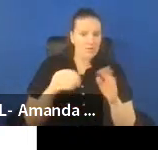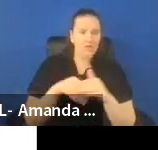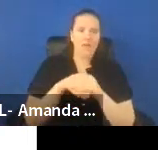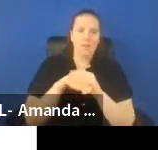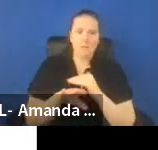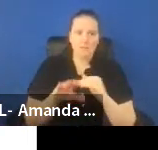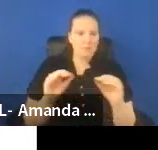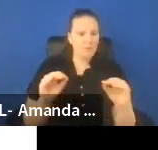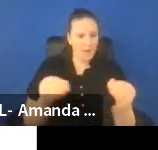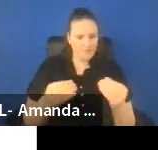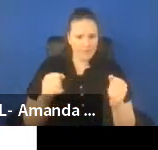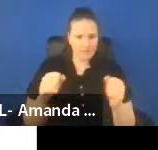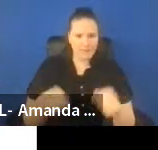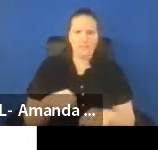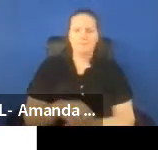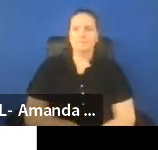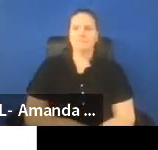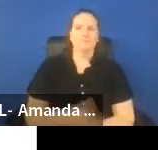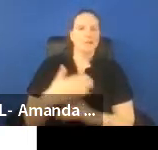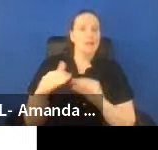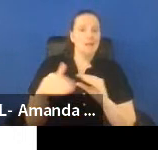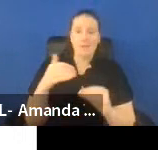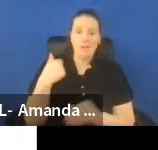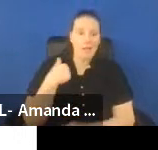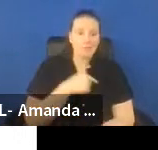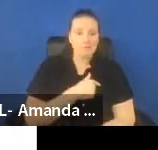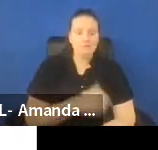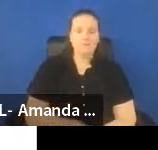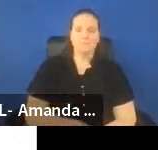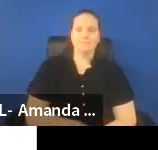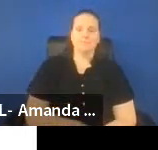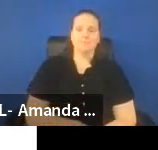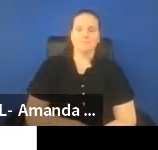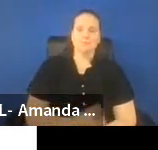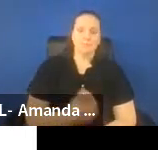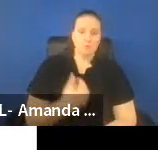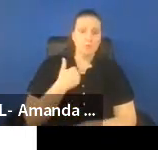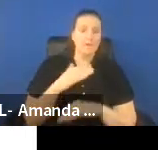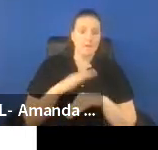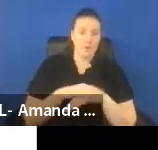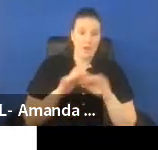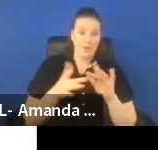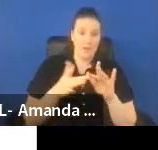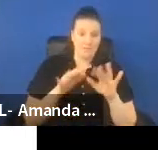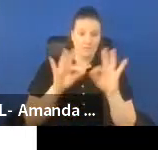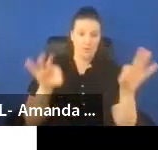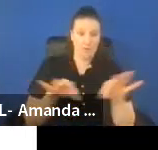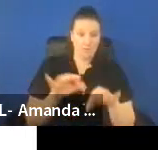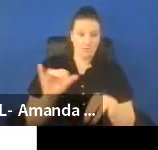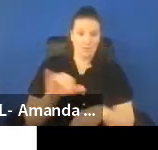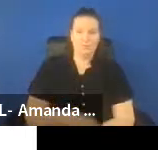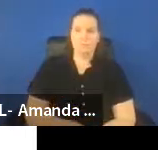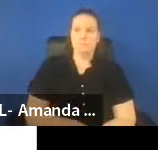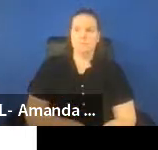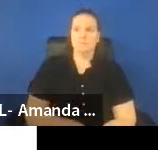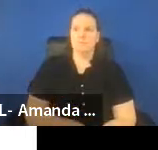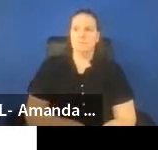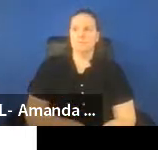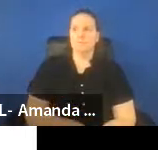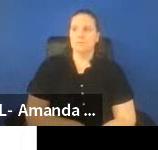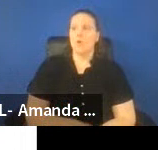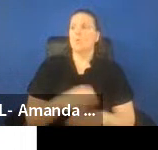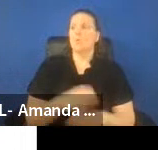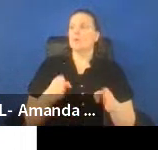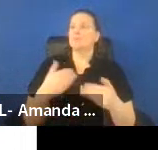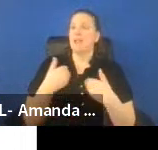the office, they can email us, and we have an online form. So an individual brings their